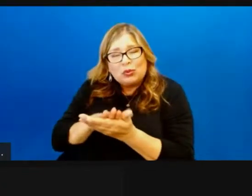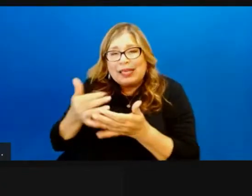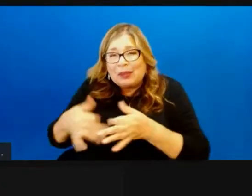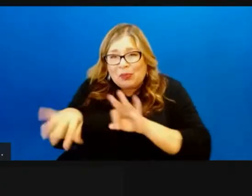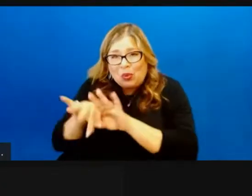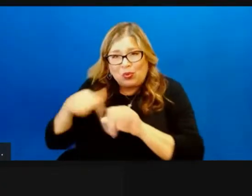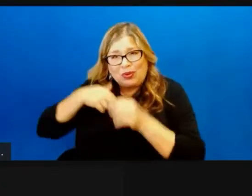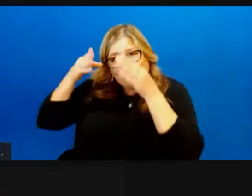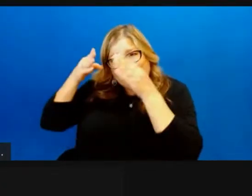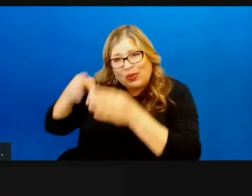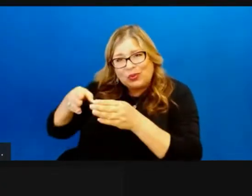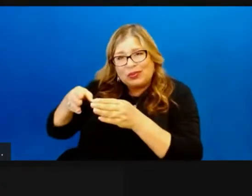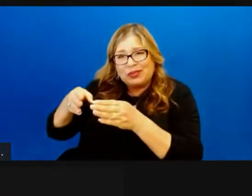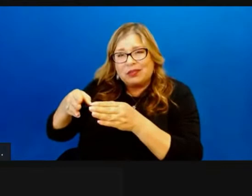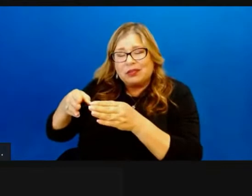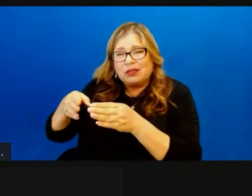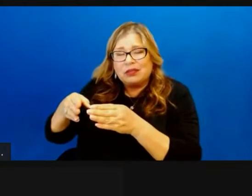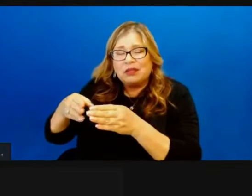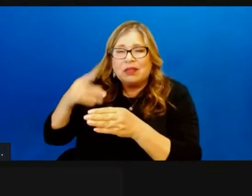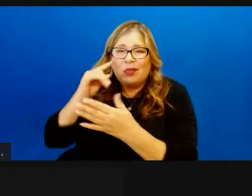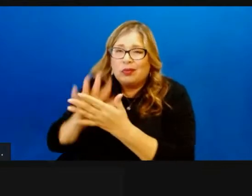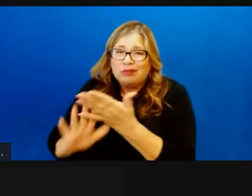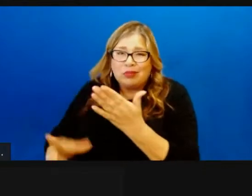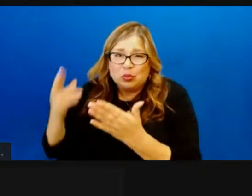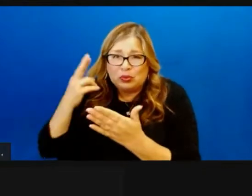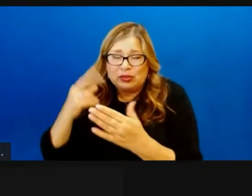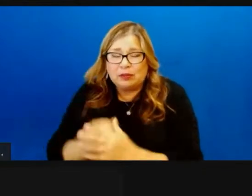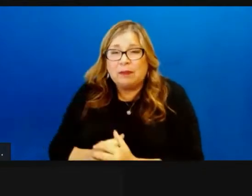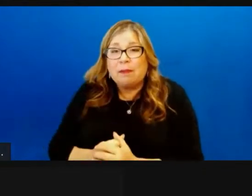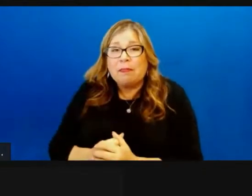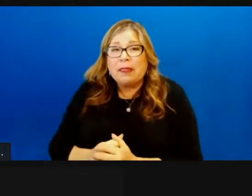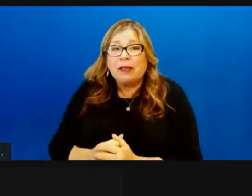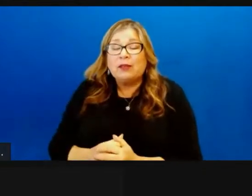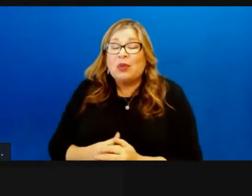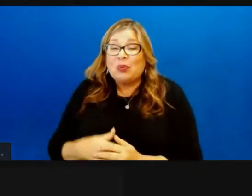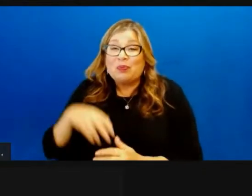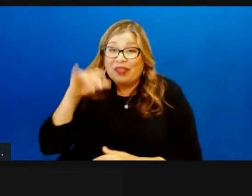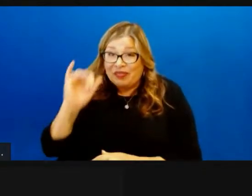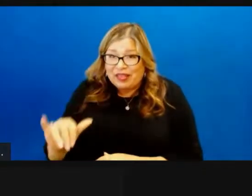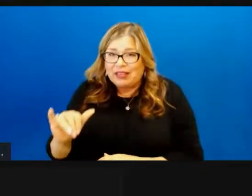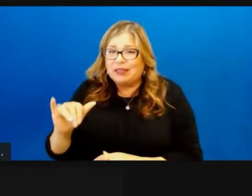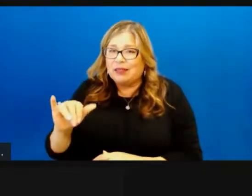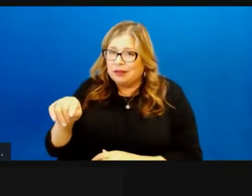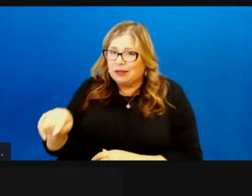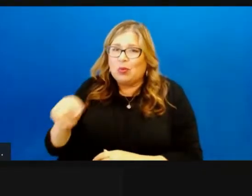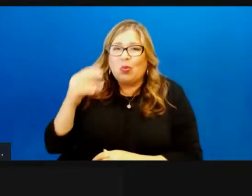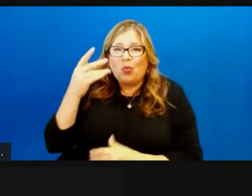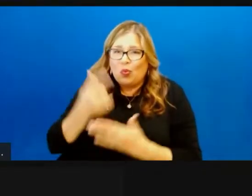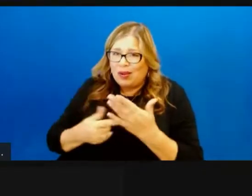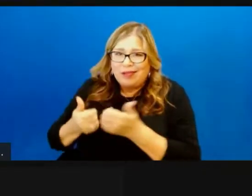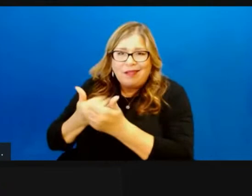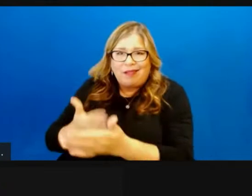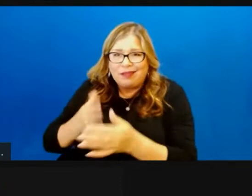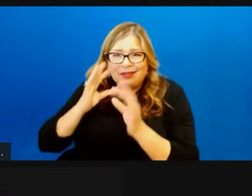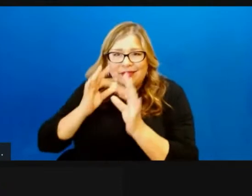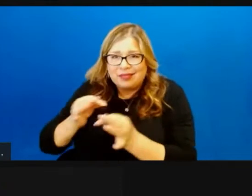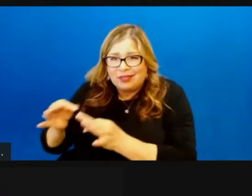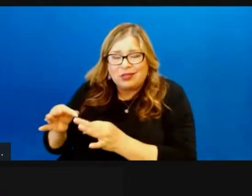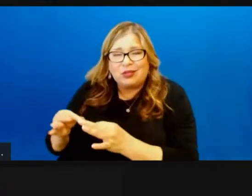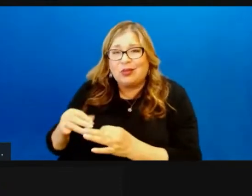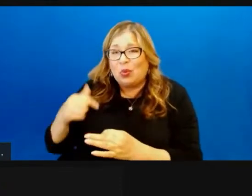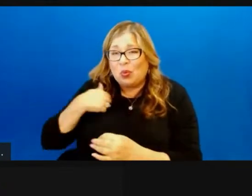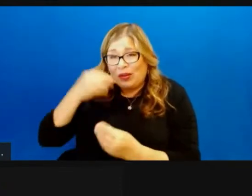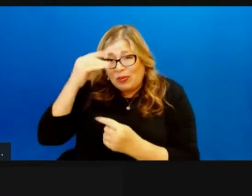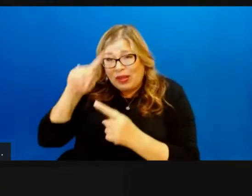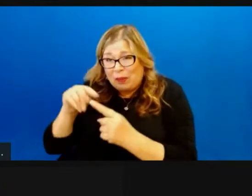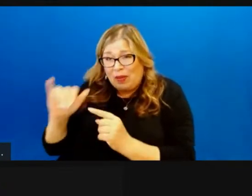So with that said, that is what drove the decision. Those are the considerations. And of course, conversations